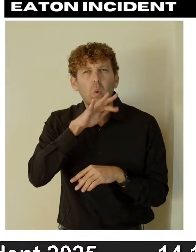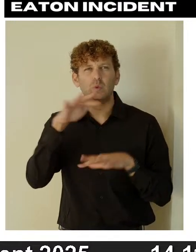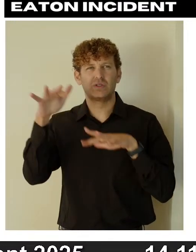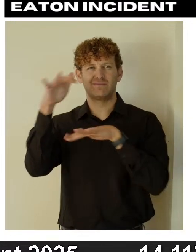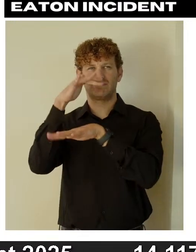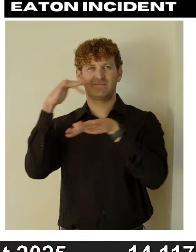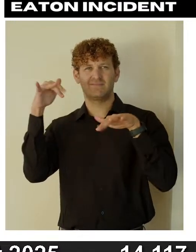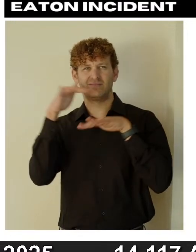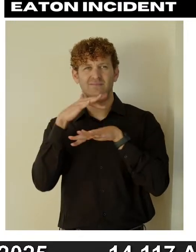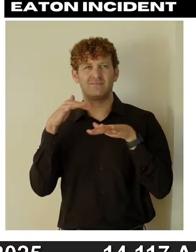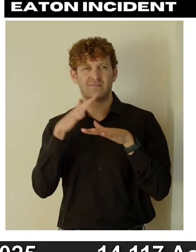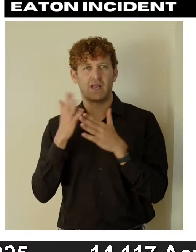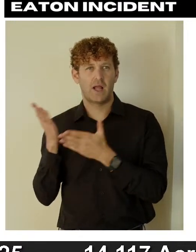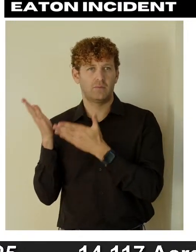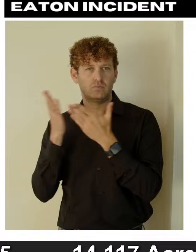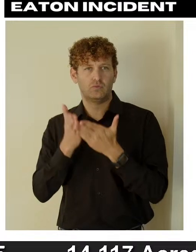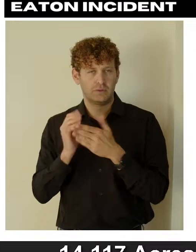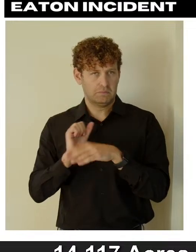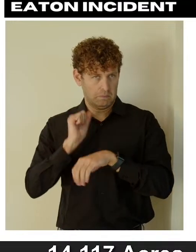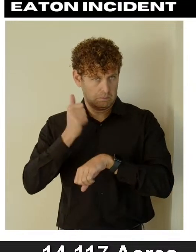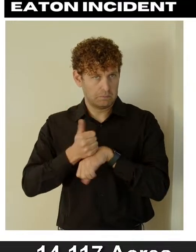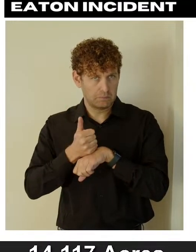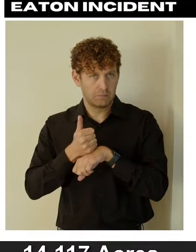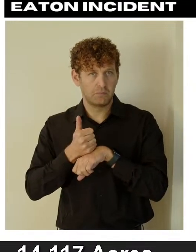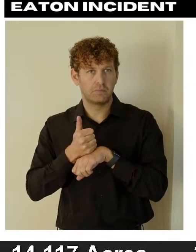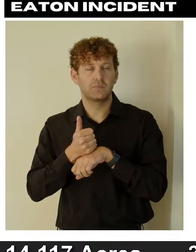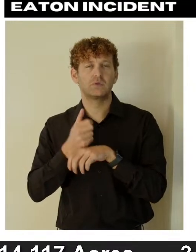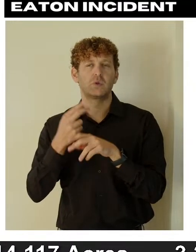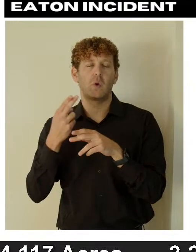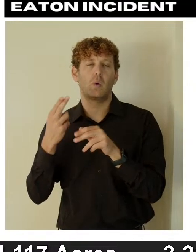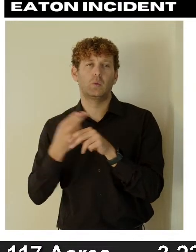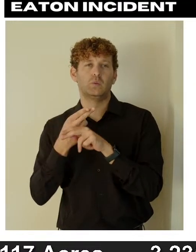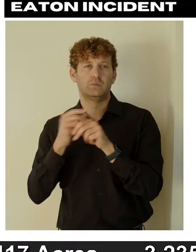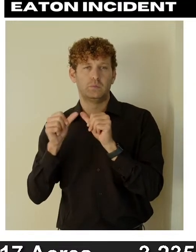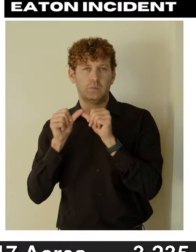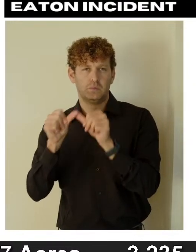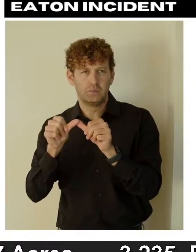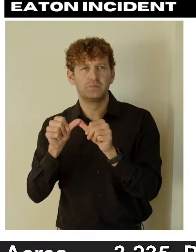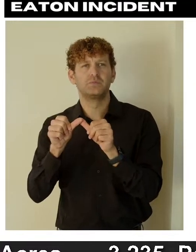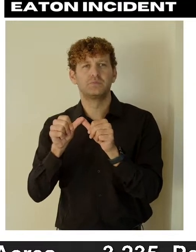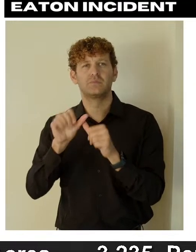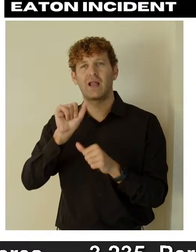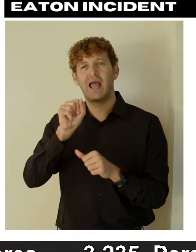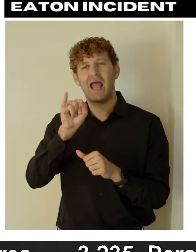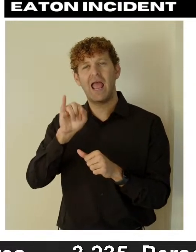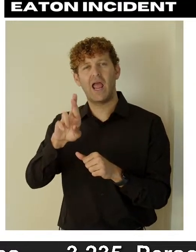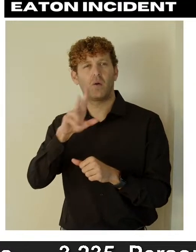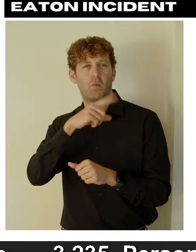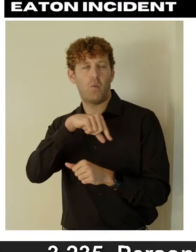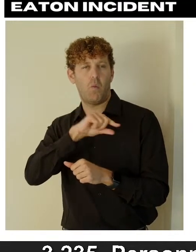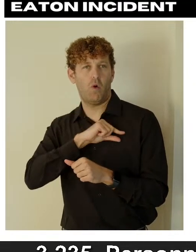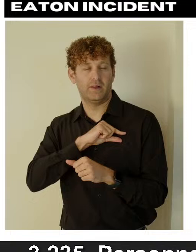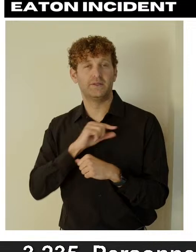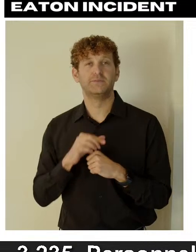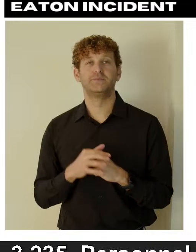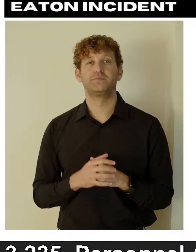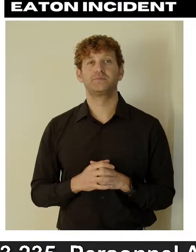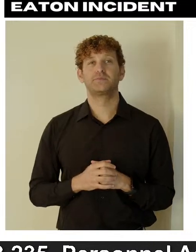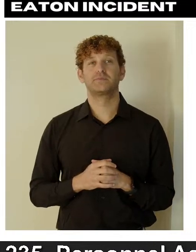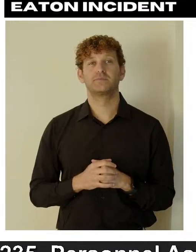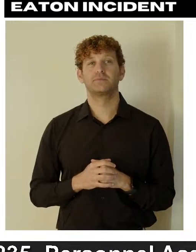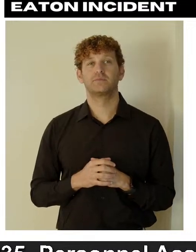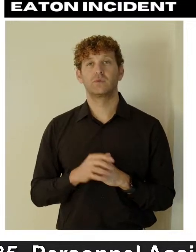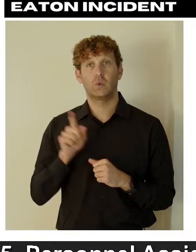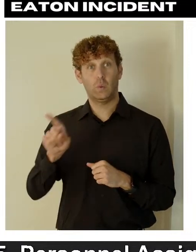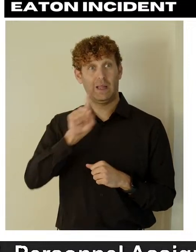permanent. Right now we're using permanent monitors for the respiratory health. So you can see here when you click on those little bubbles,